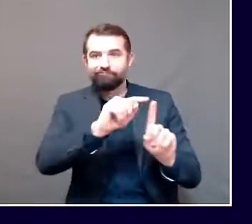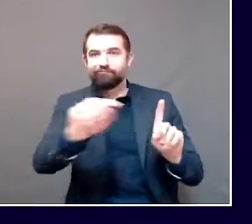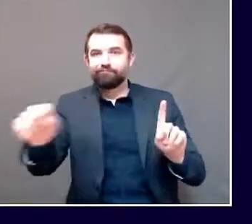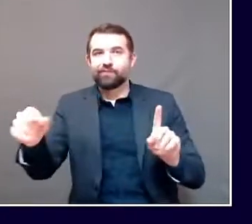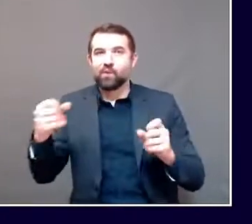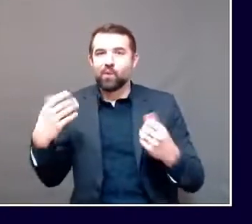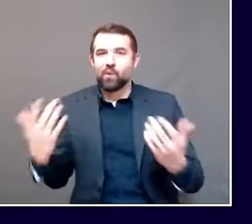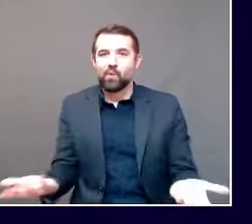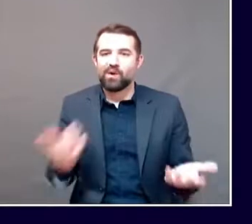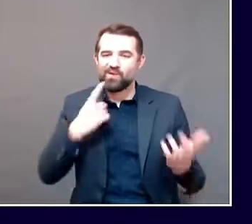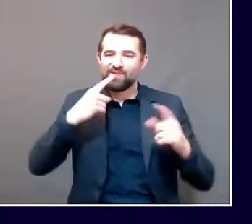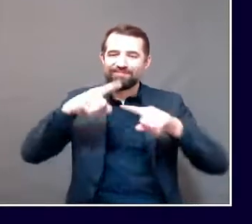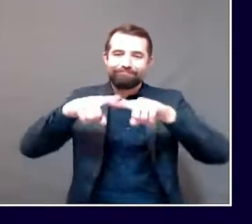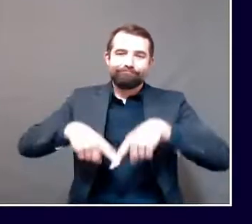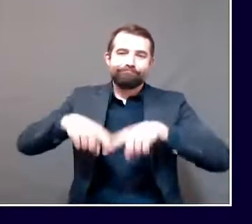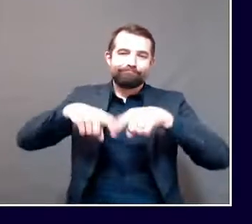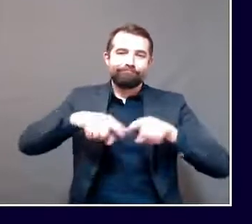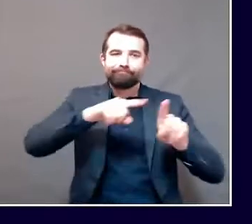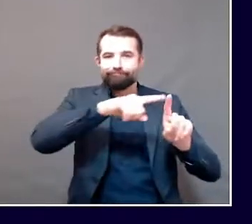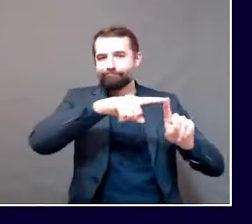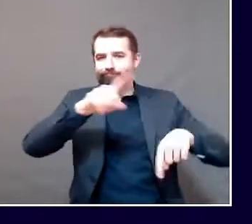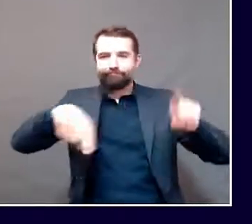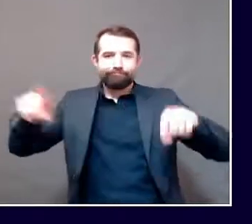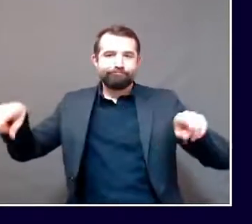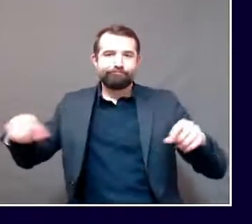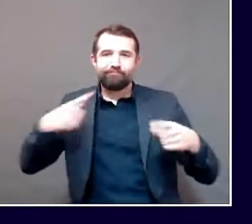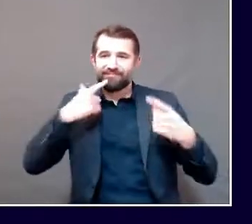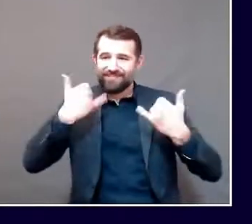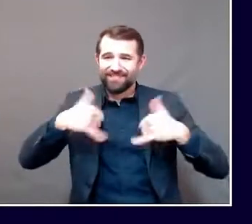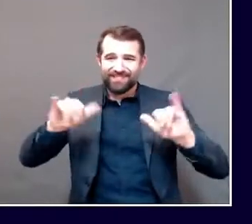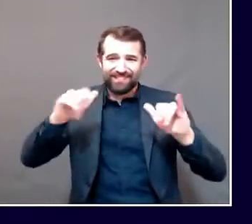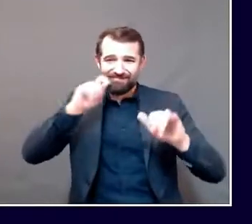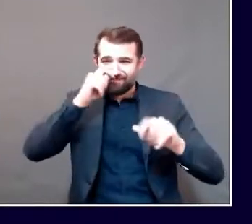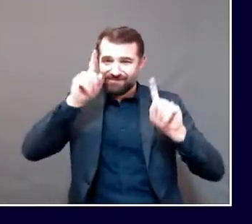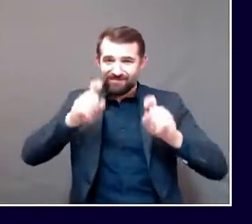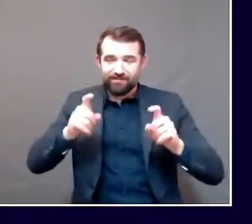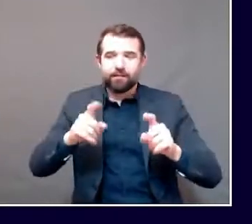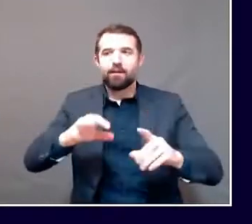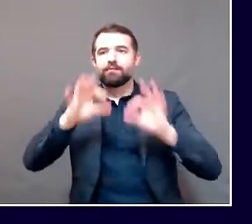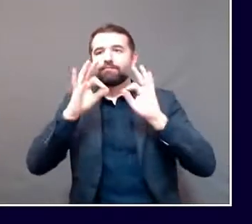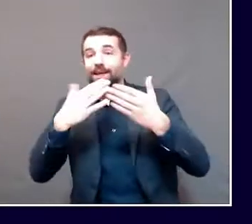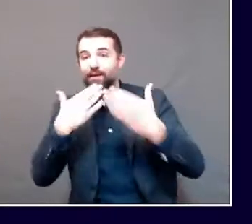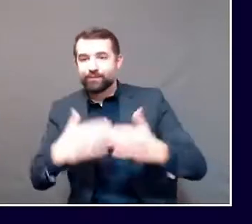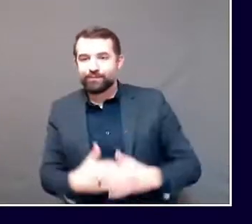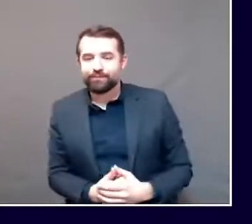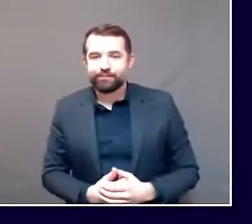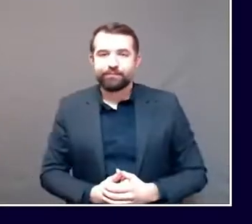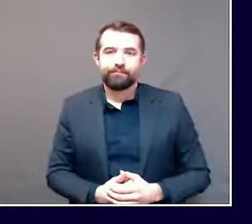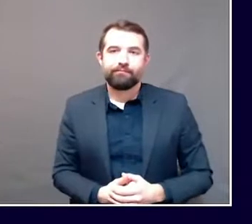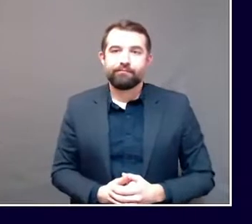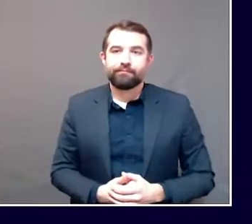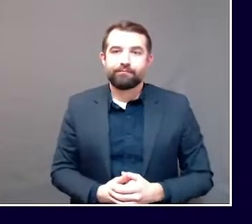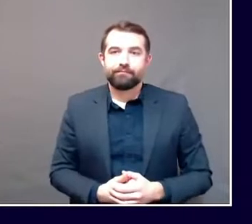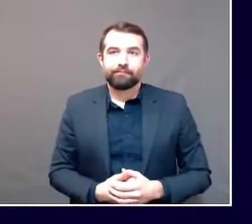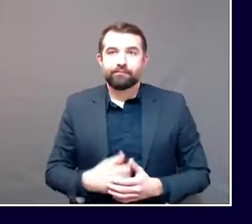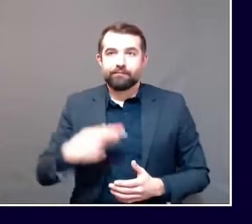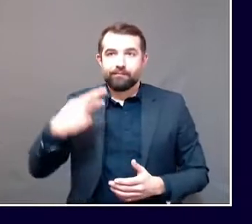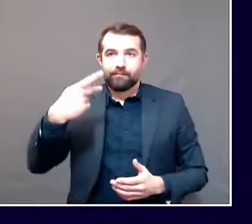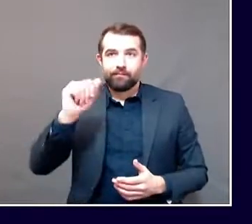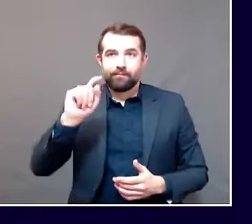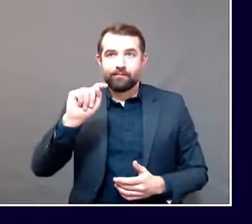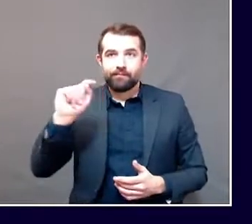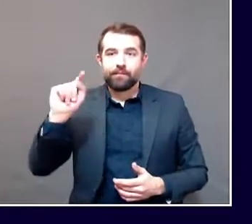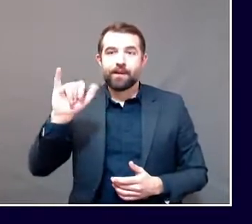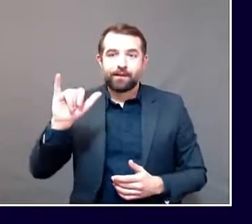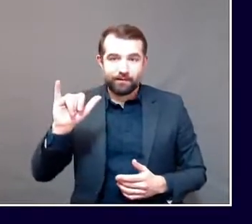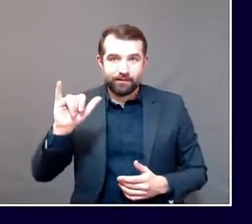if not more robust than ever. Thank you. I'm going to turn now to Patty White at Maine Public.